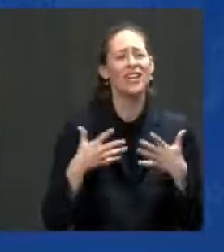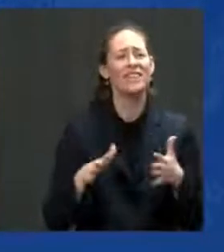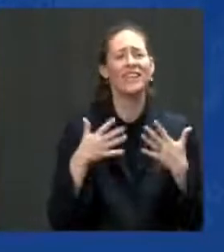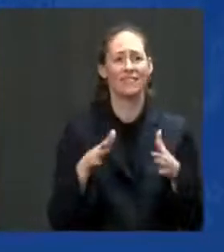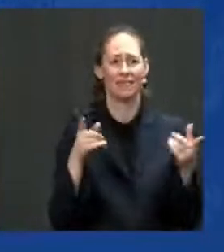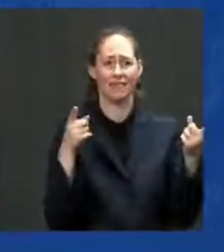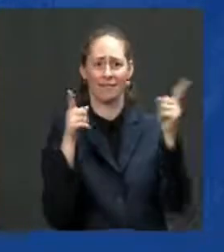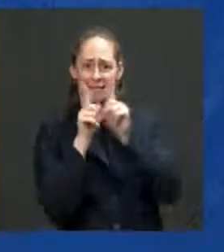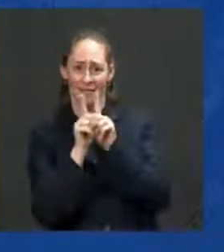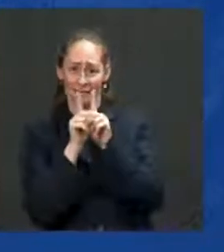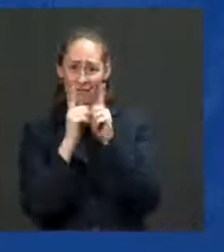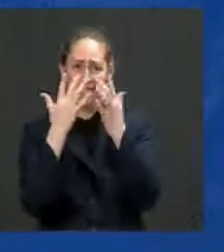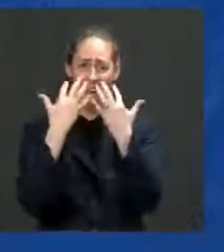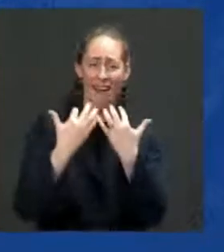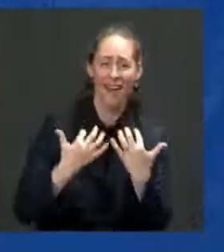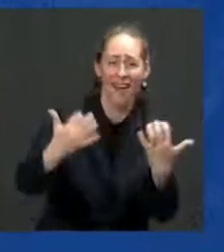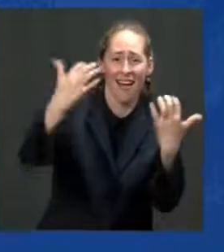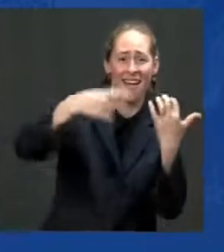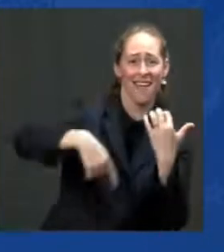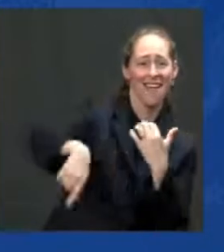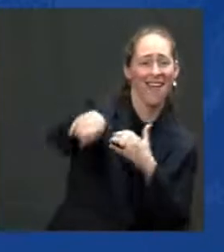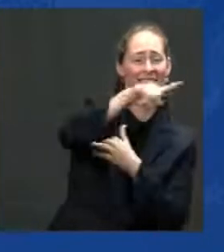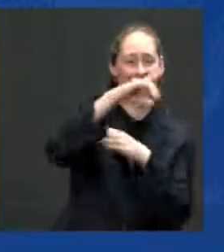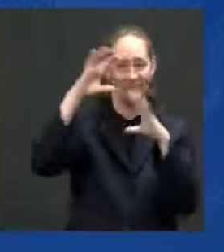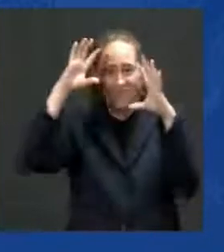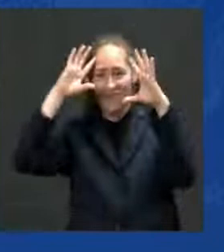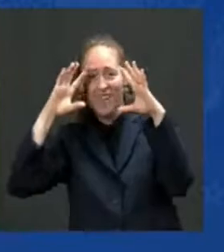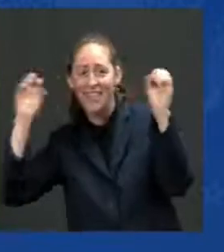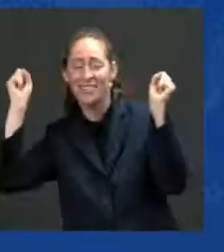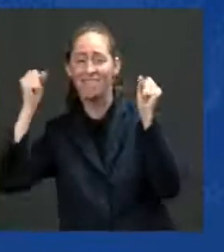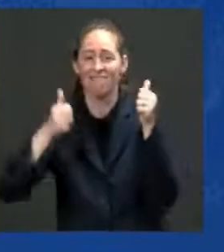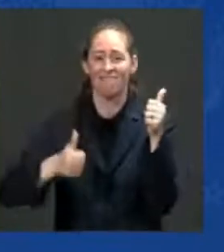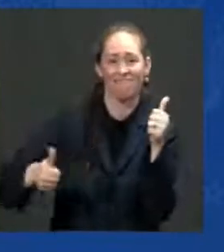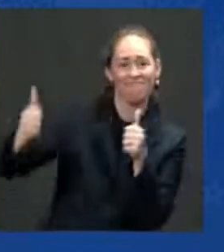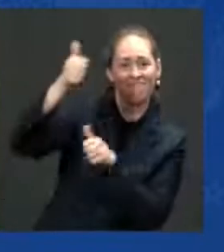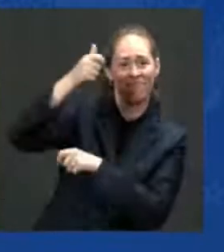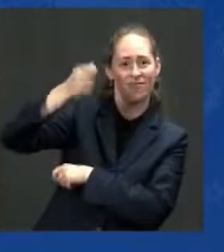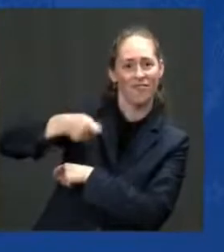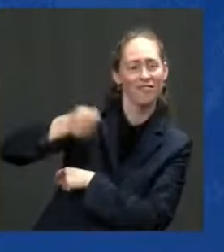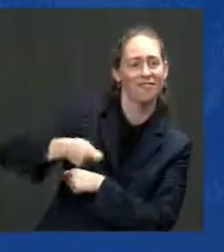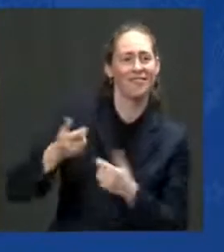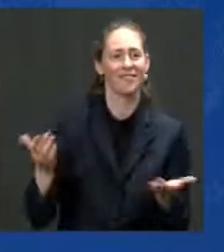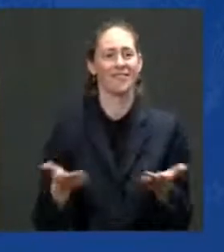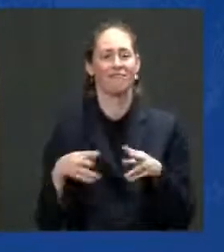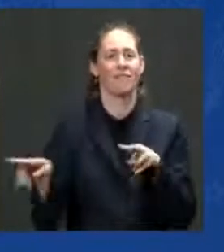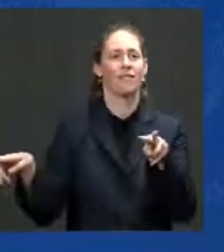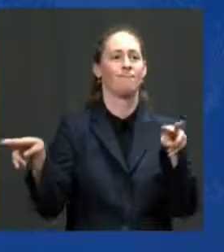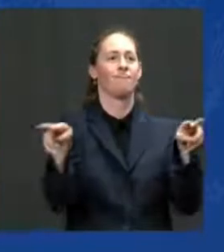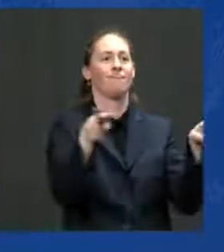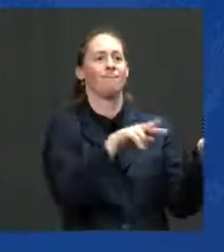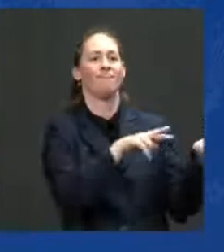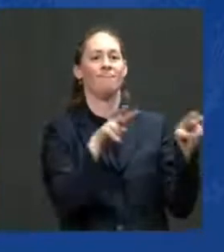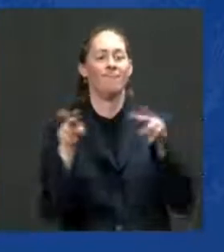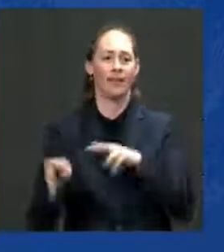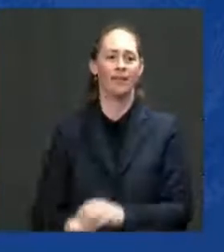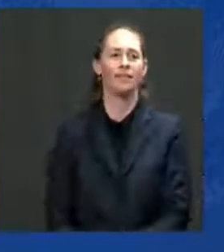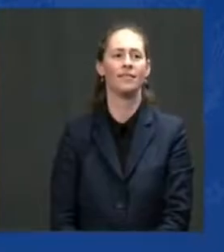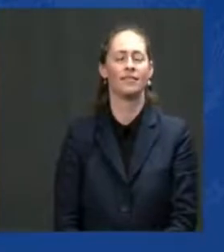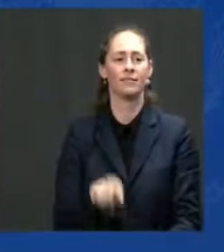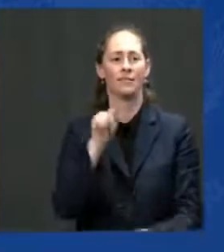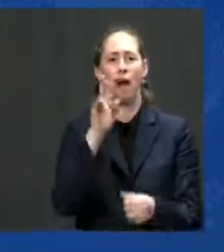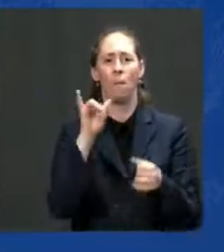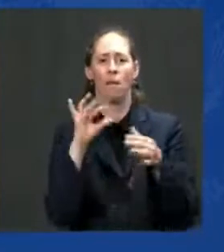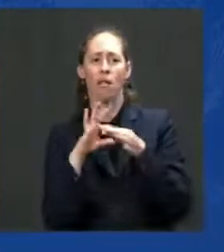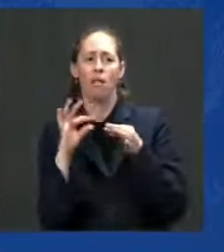and Supreme Court justices and so many distinguished people. And he went up on to talk about what an incredible